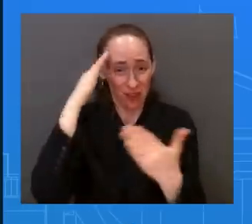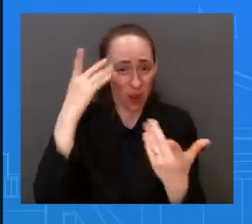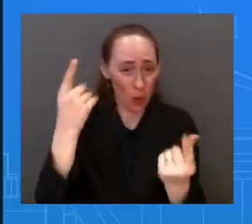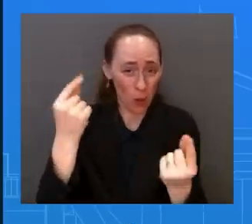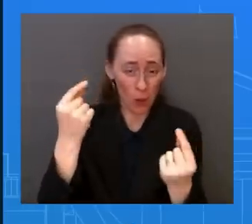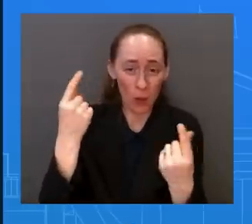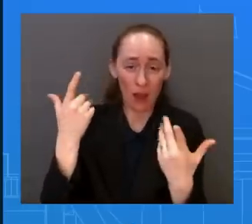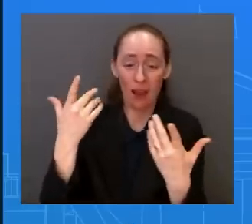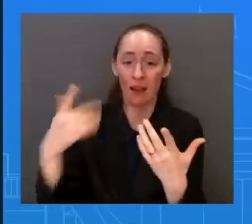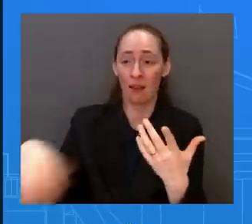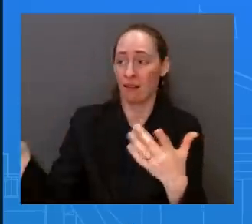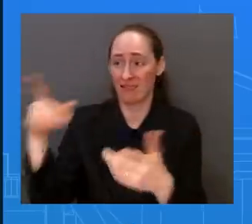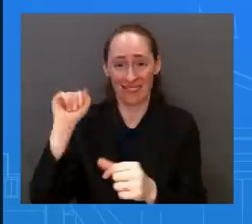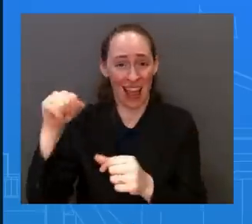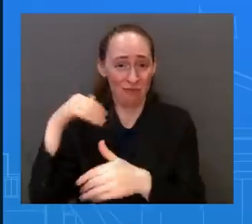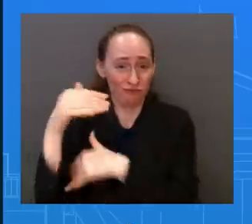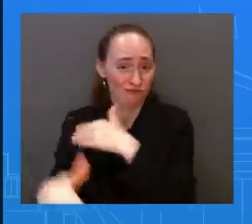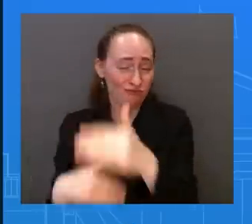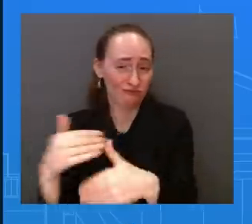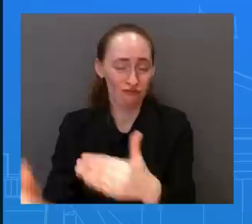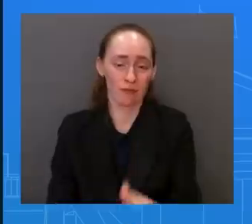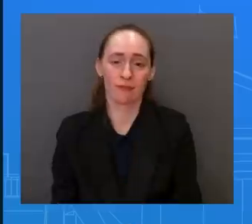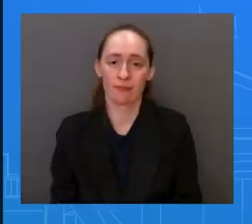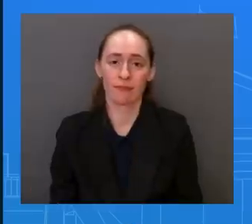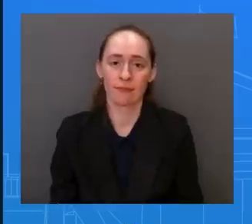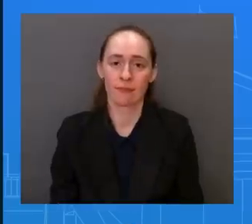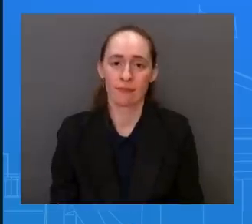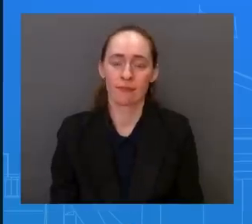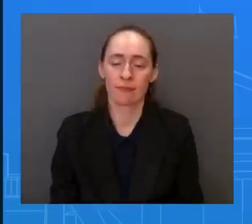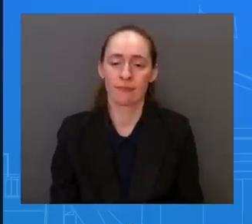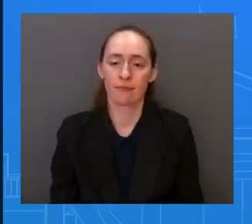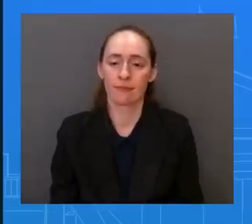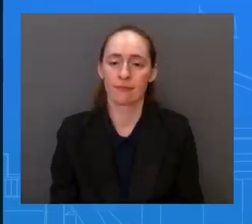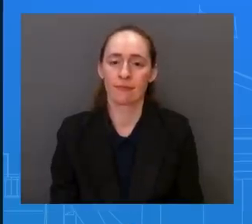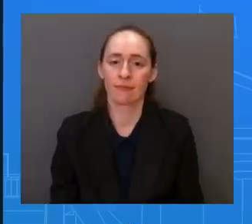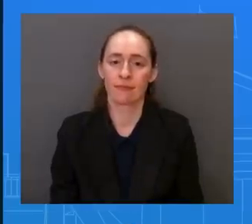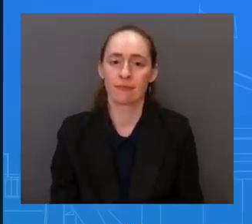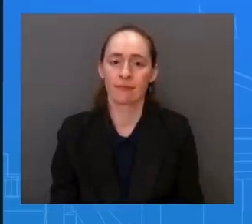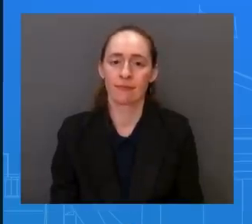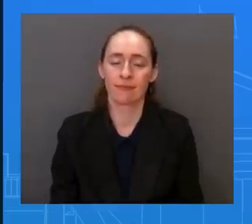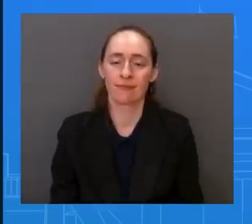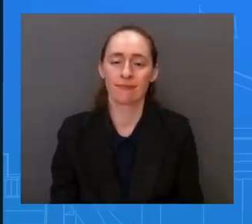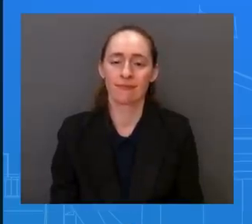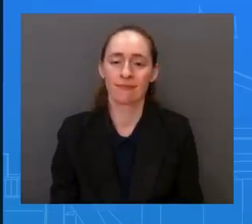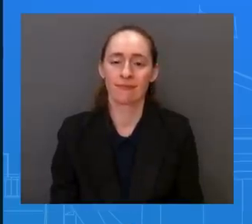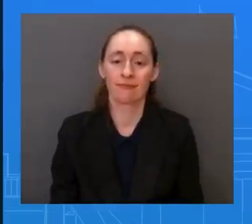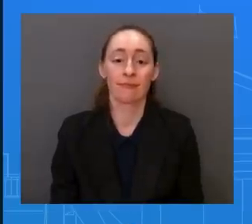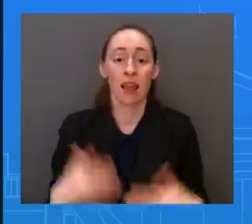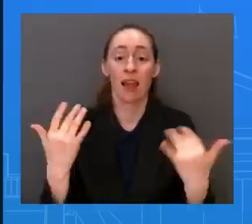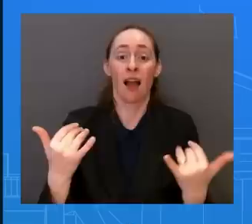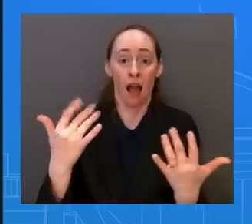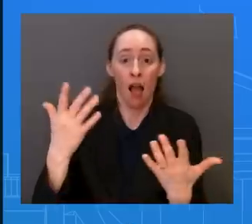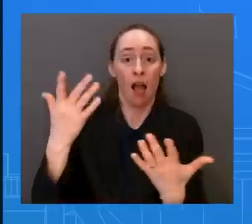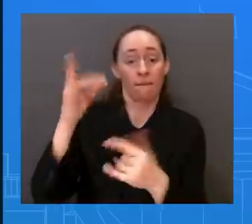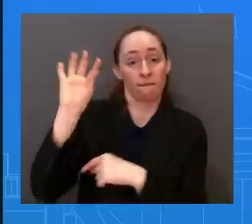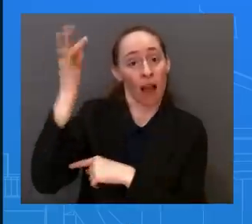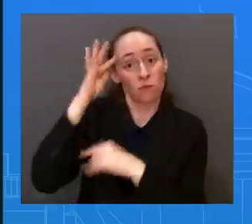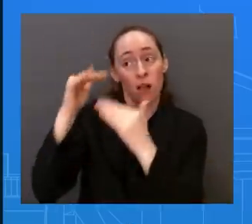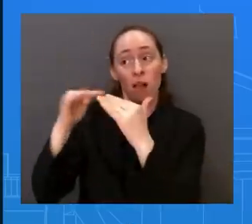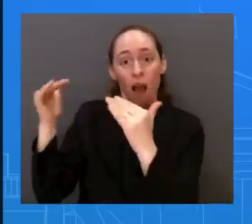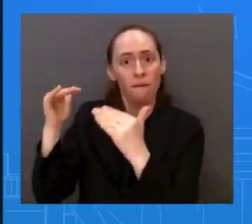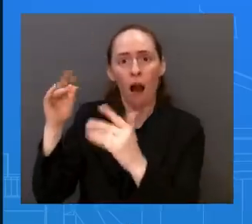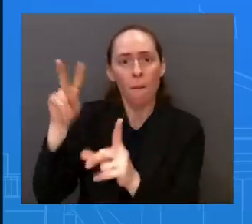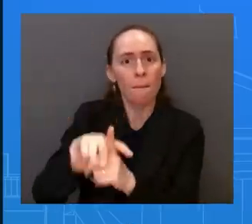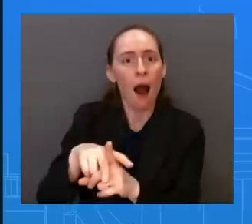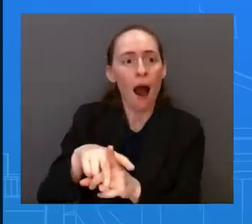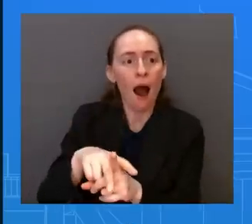these laws have passed, a lot of mobilization happening at the state and local level with companies and otherwise organizing around this collective